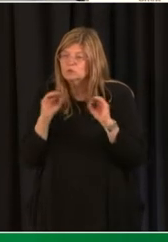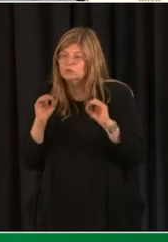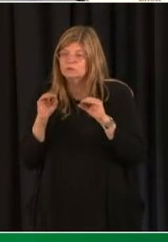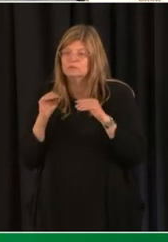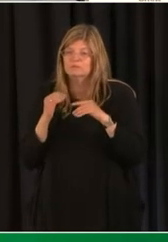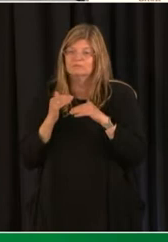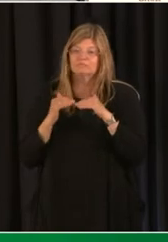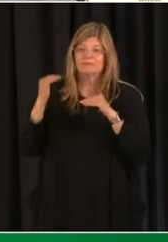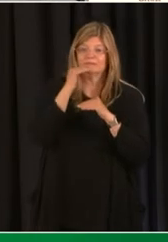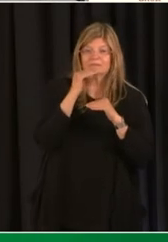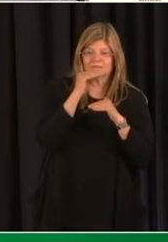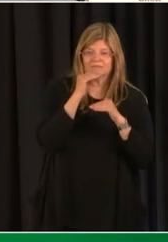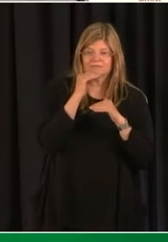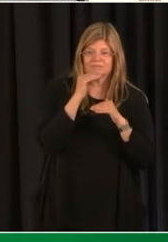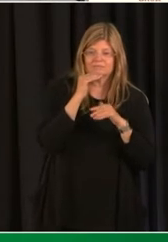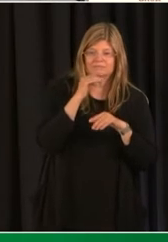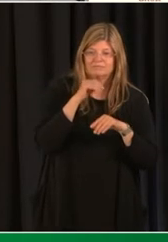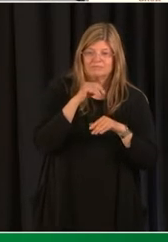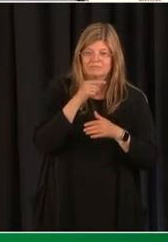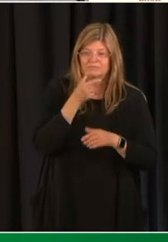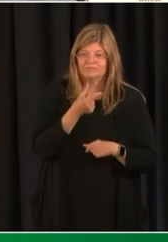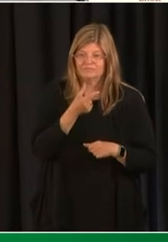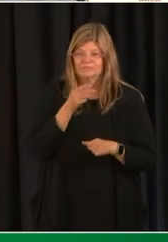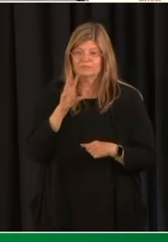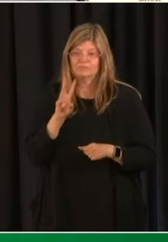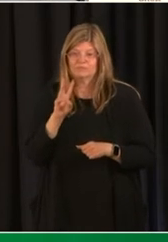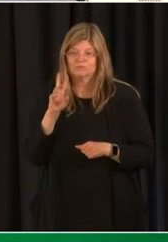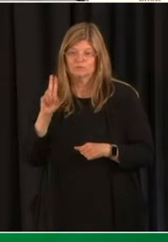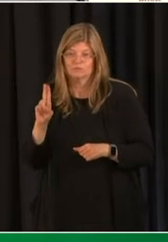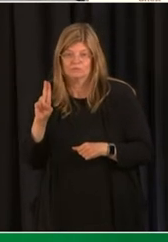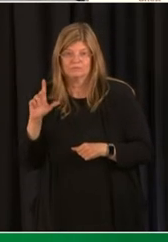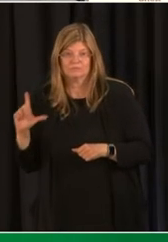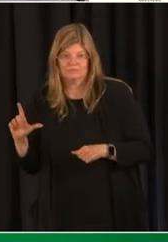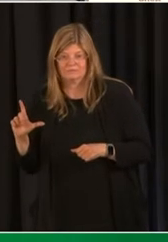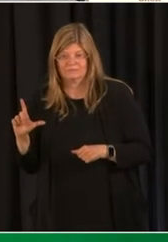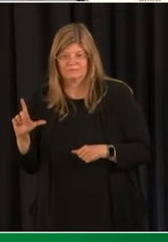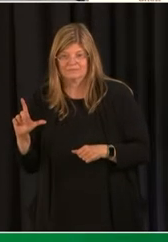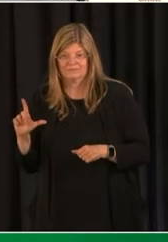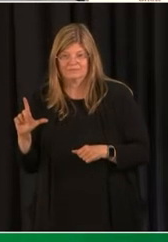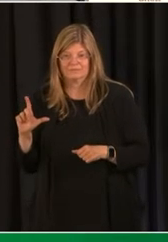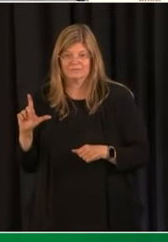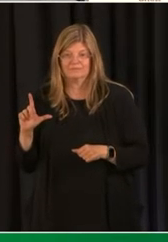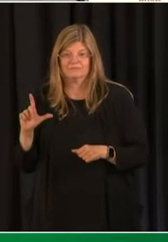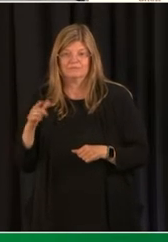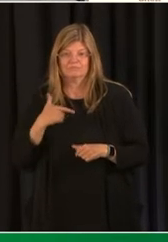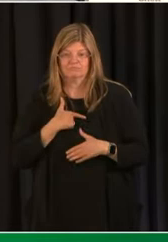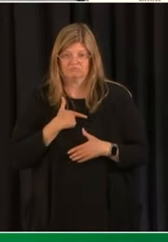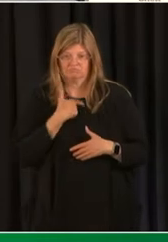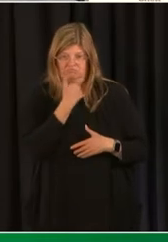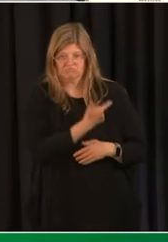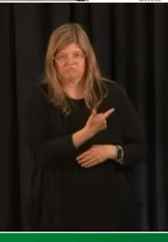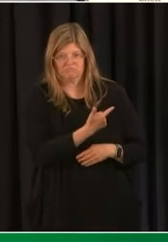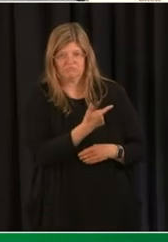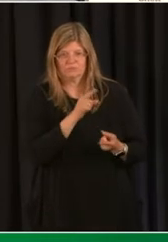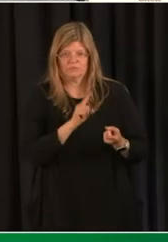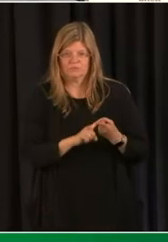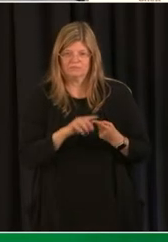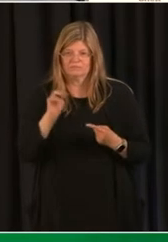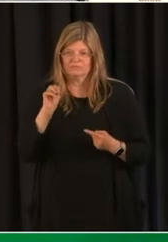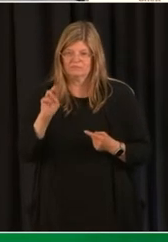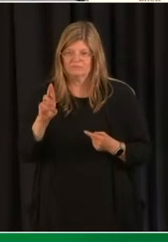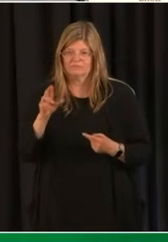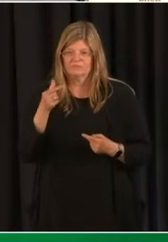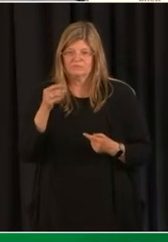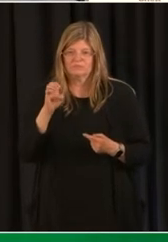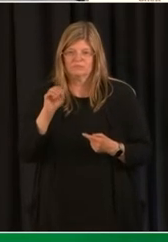greater example than the Greater Washington Urban League. I'm pleased to turn the mic next to Mr. George